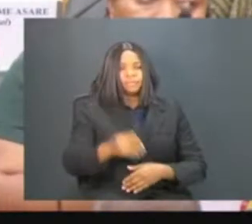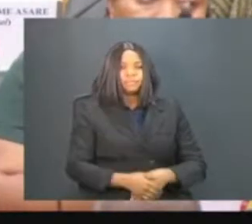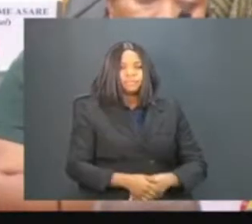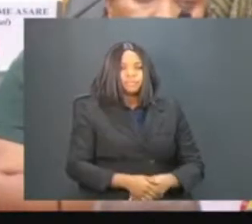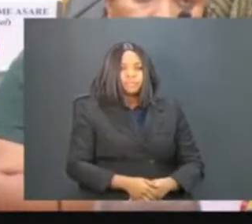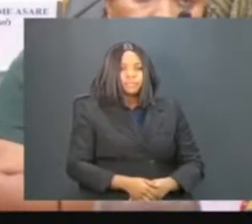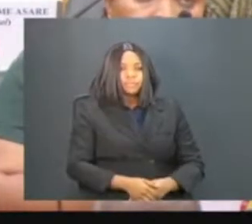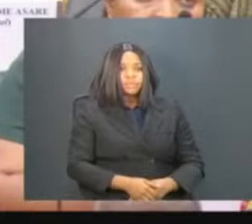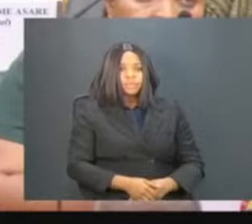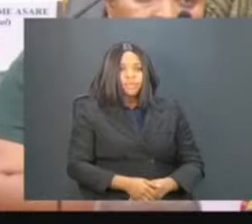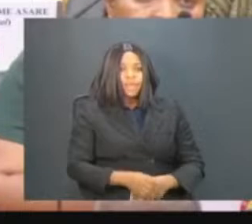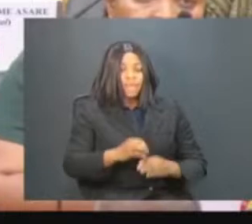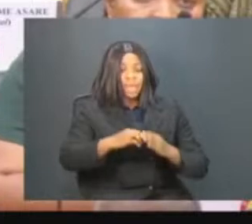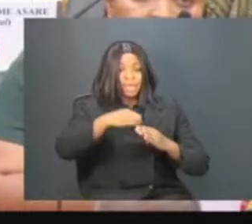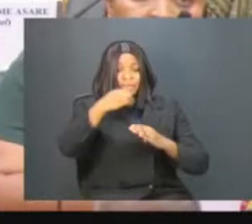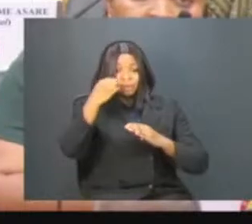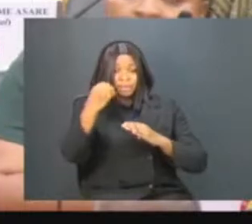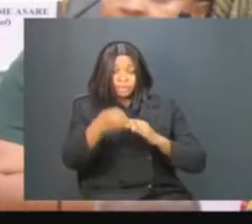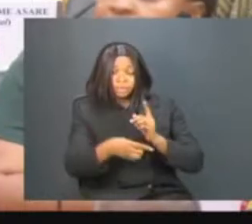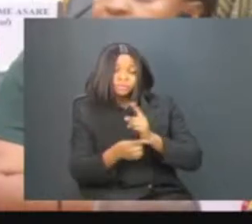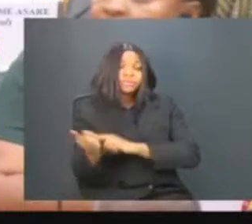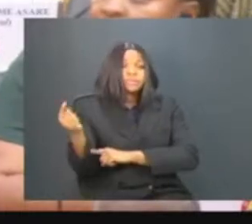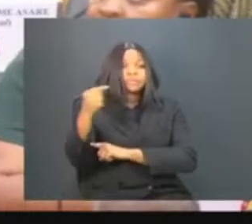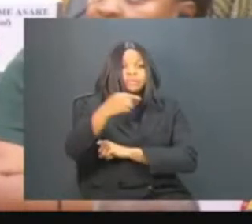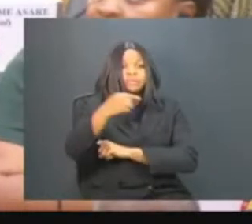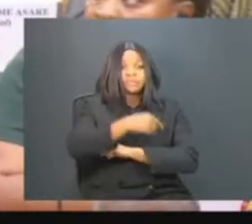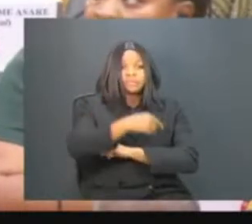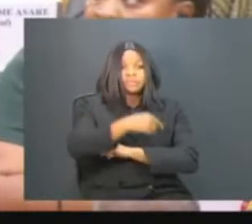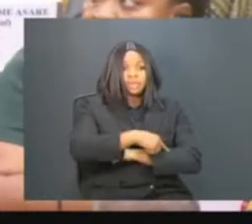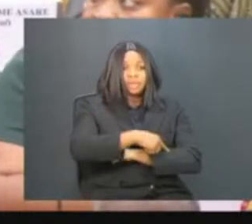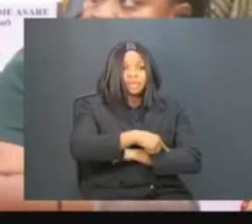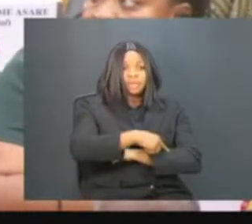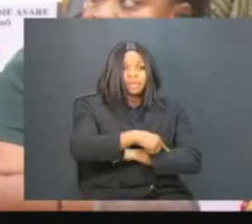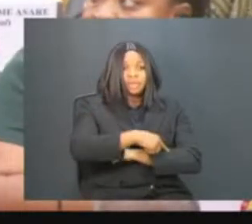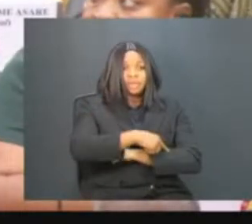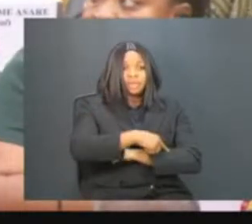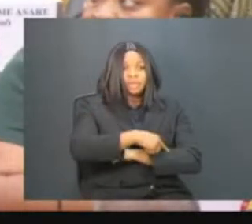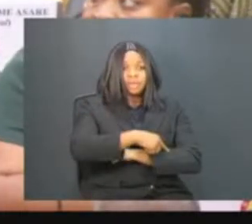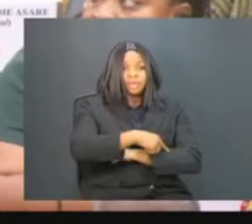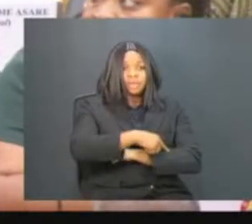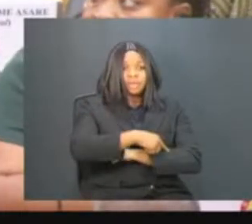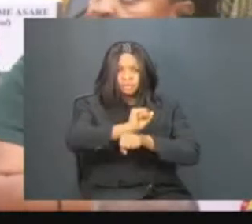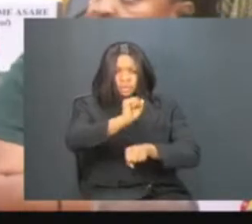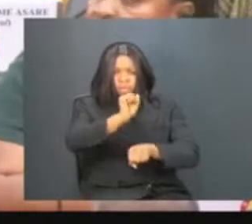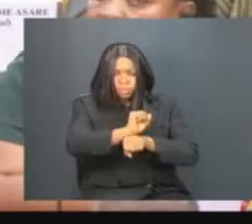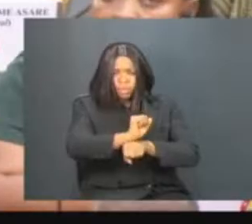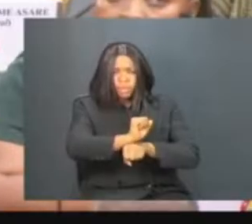to, and if at the end of the day, we employ them and they require